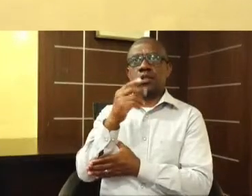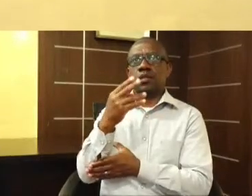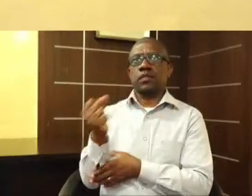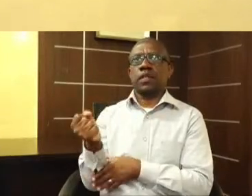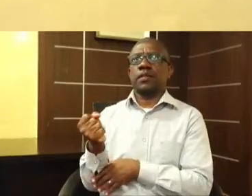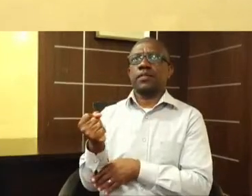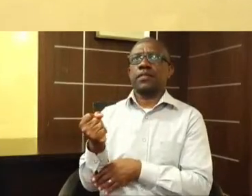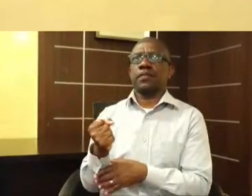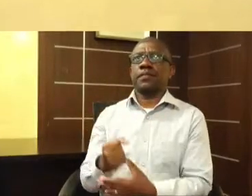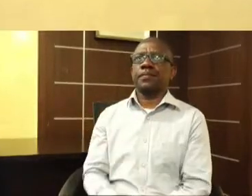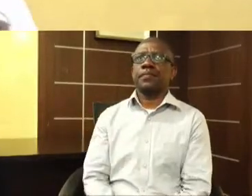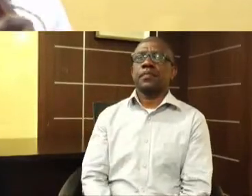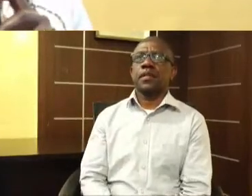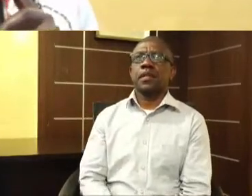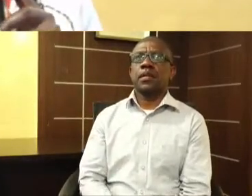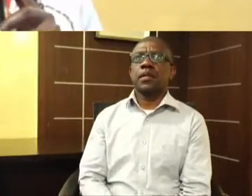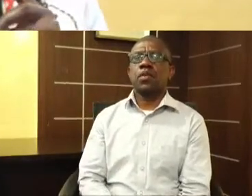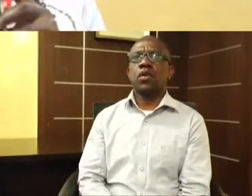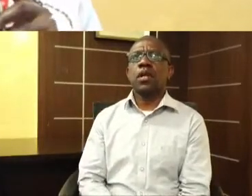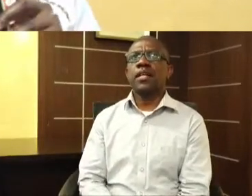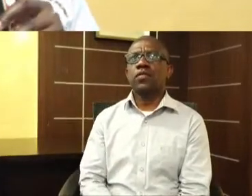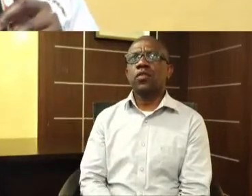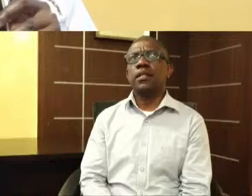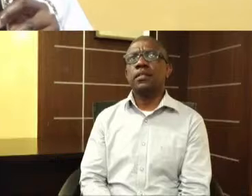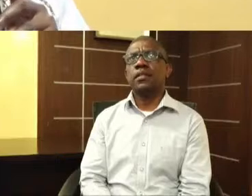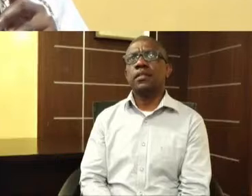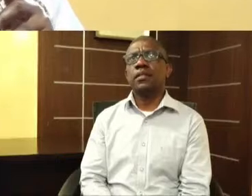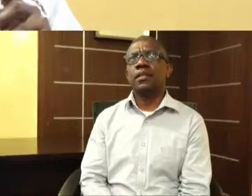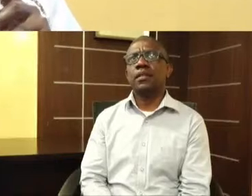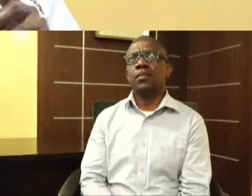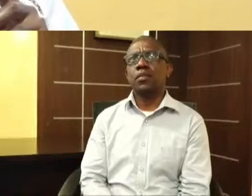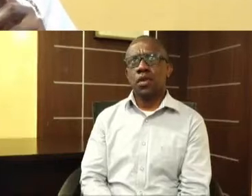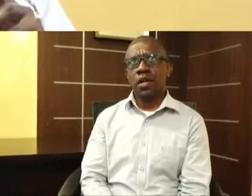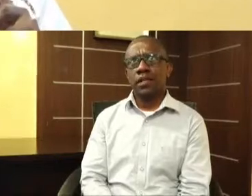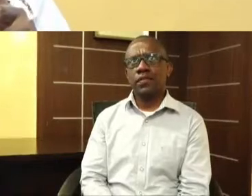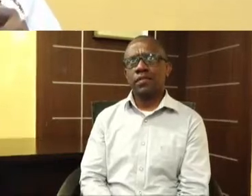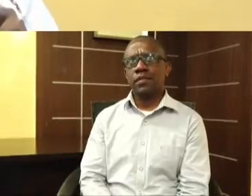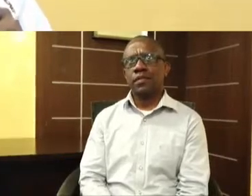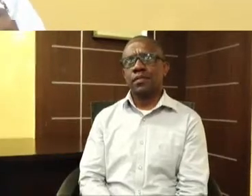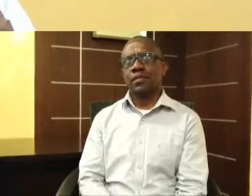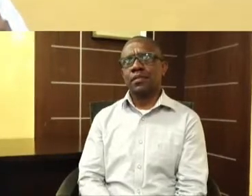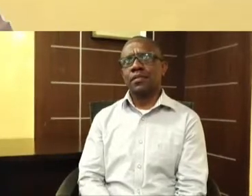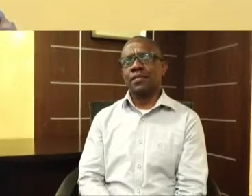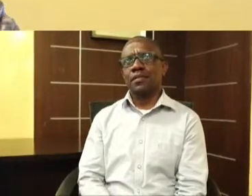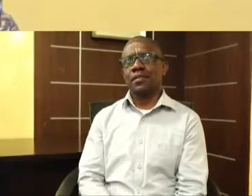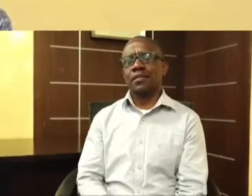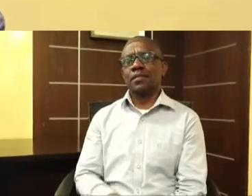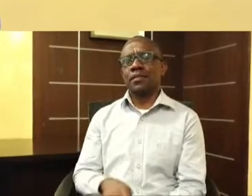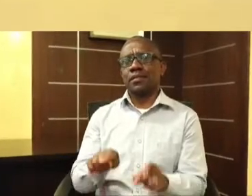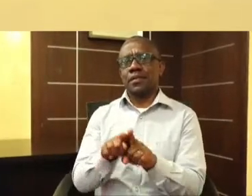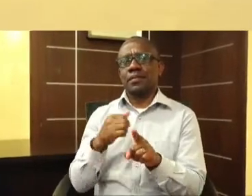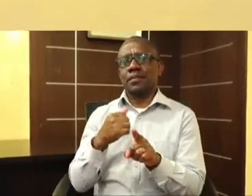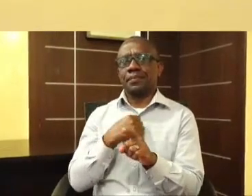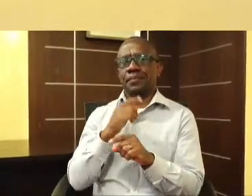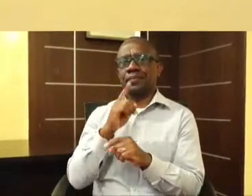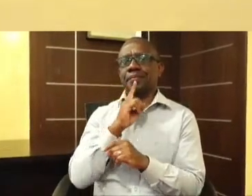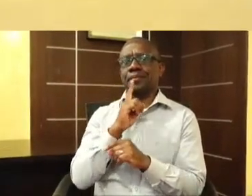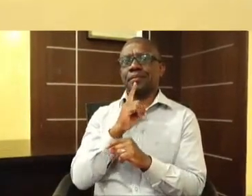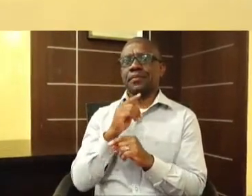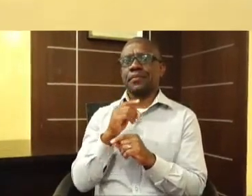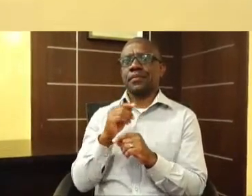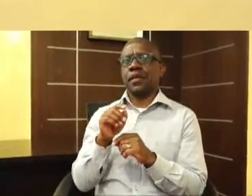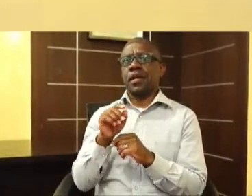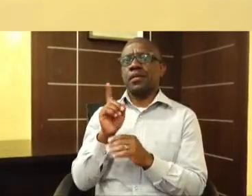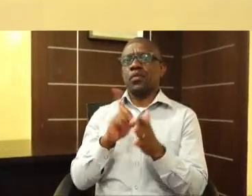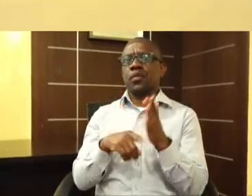whether there is one with a burning question. And just as I may say, like what Ken had alluded to, is